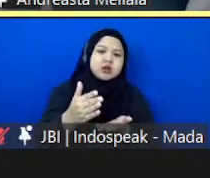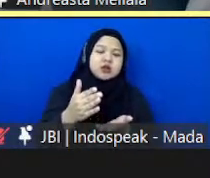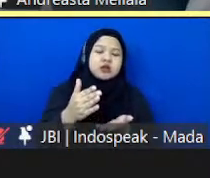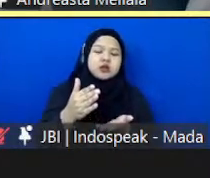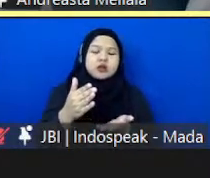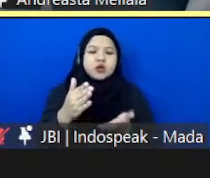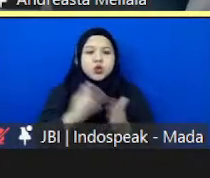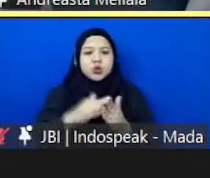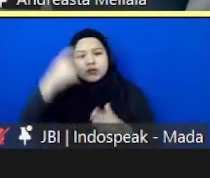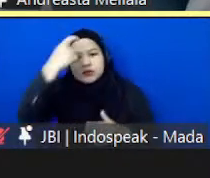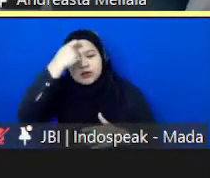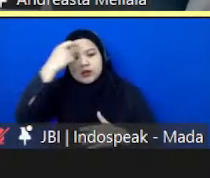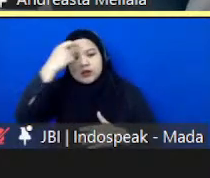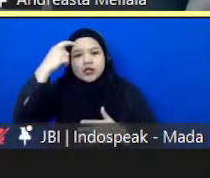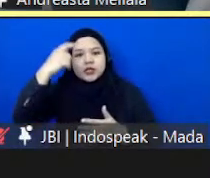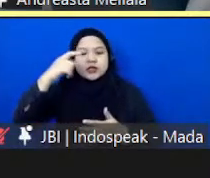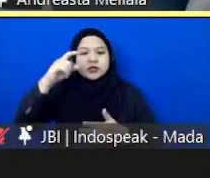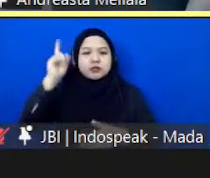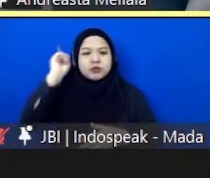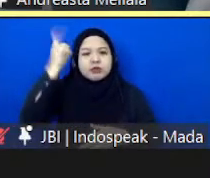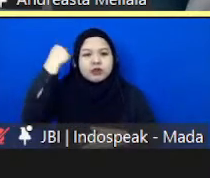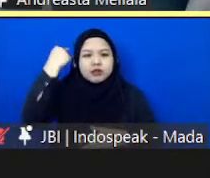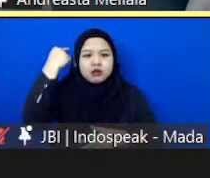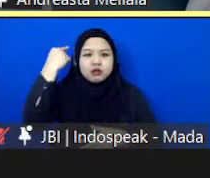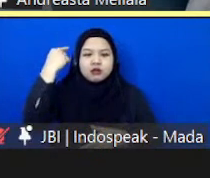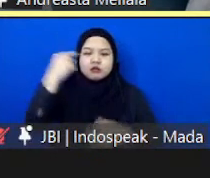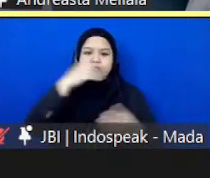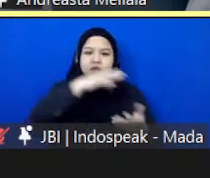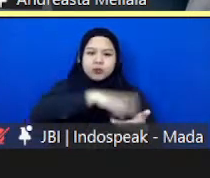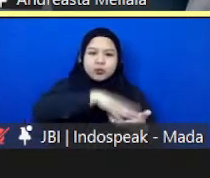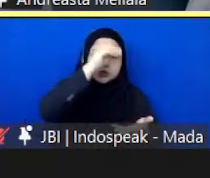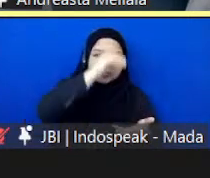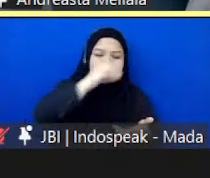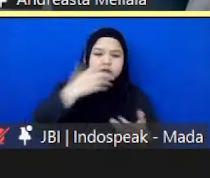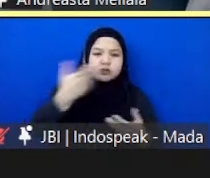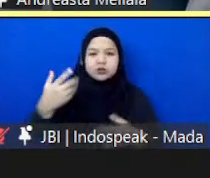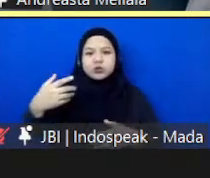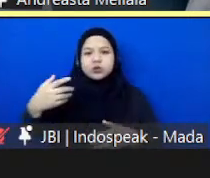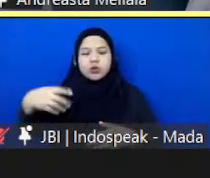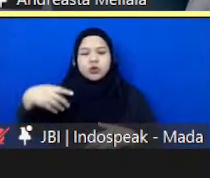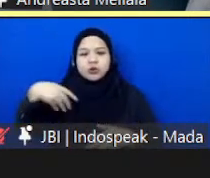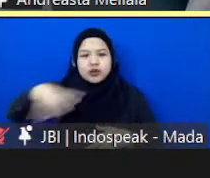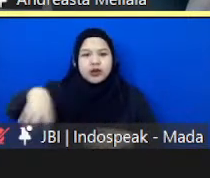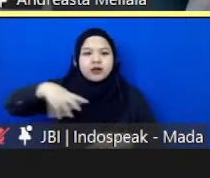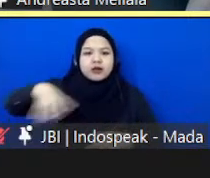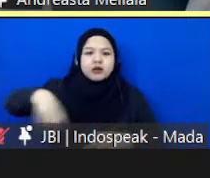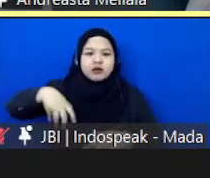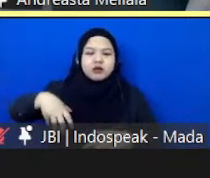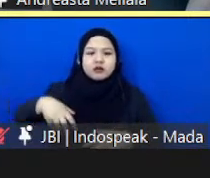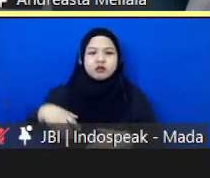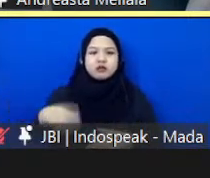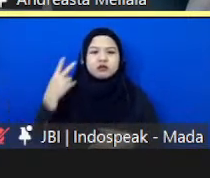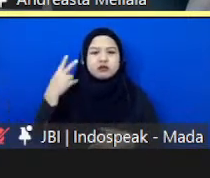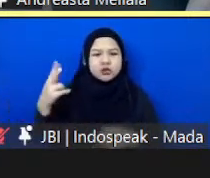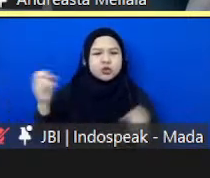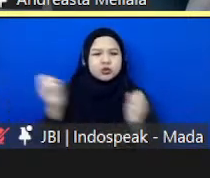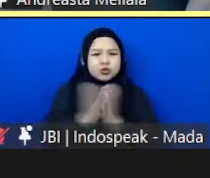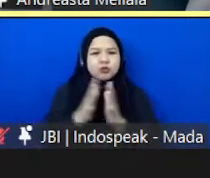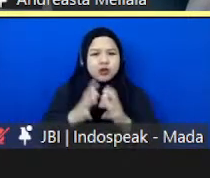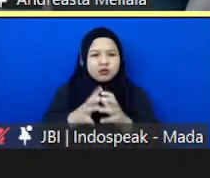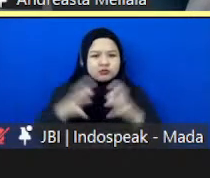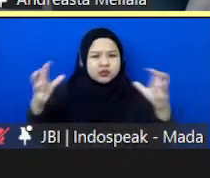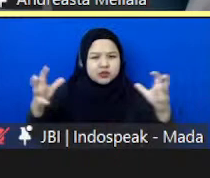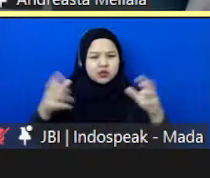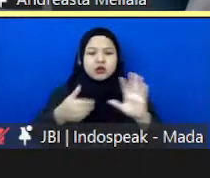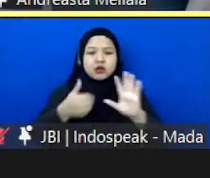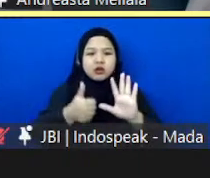hospital, central level, and also from district level. This is quite a huge number. 62% of